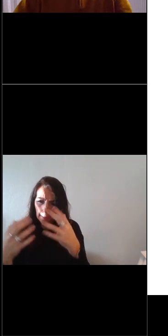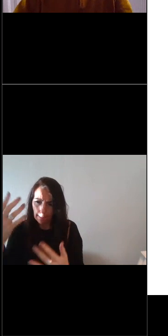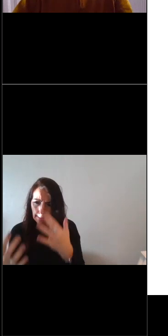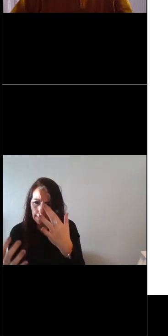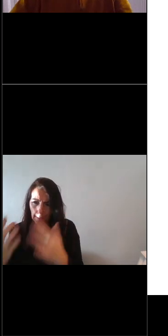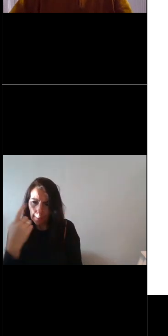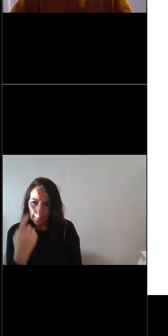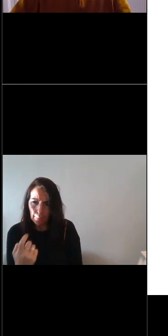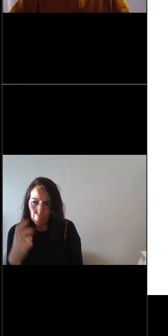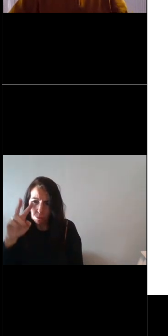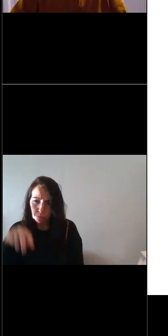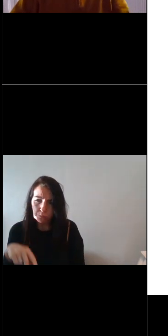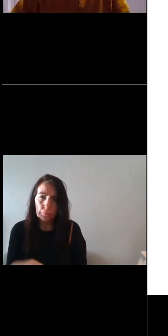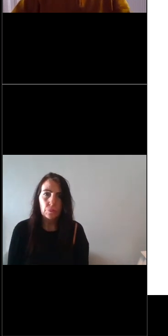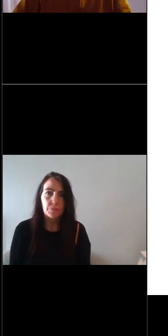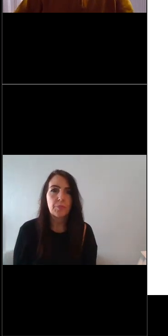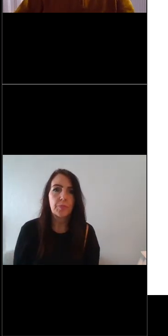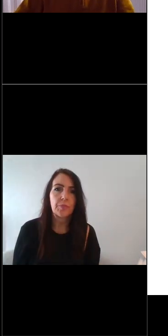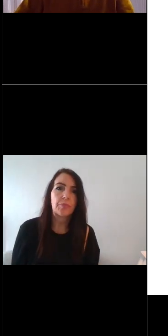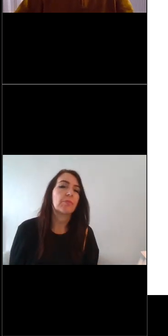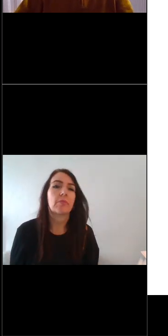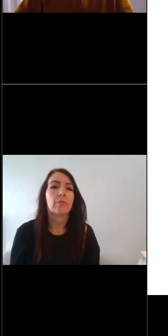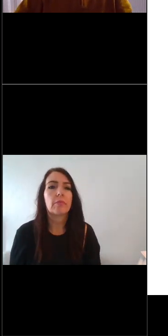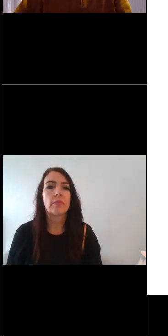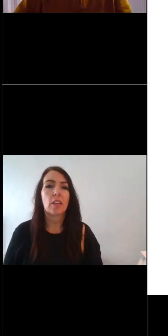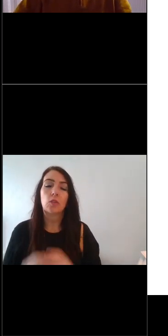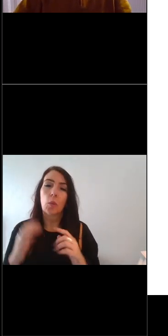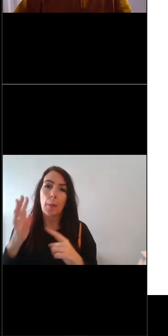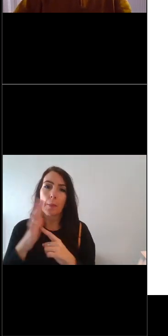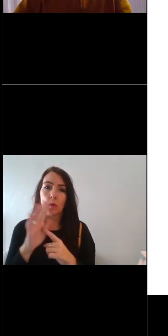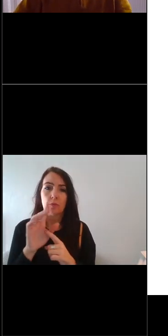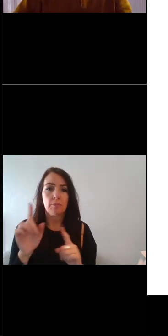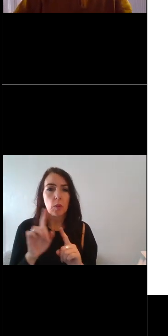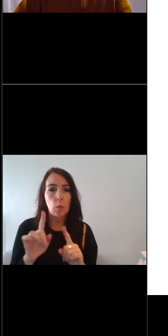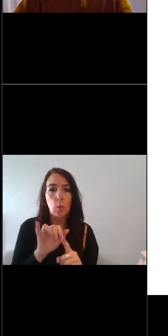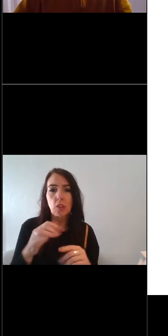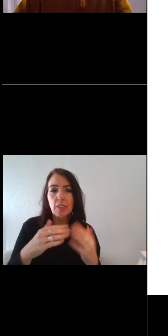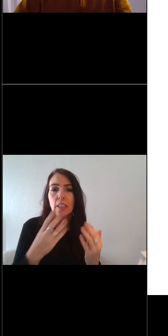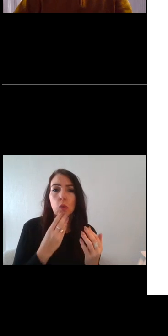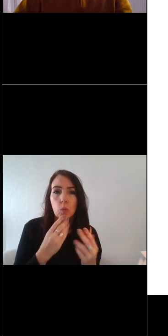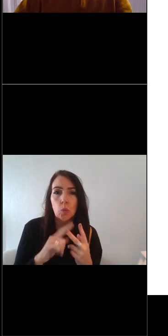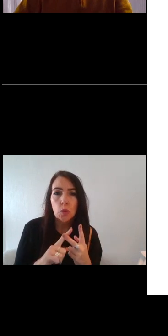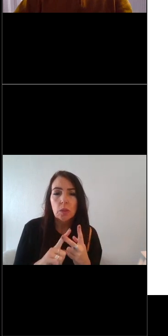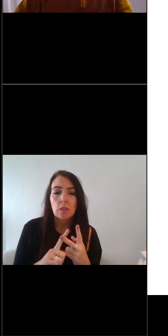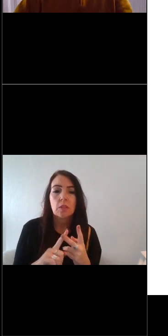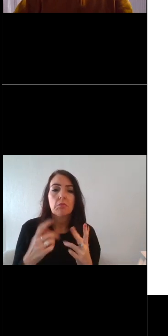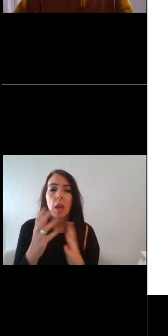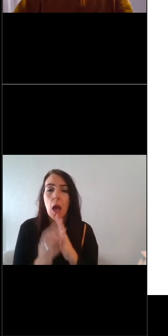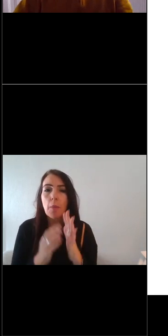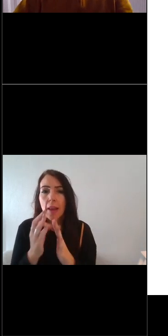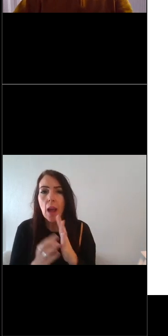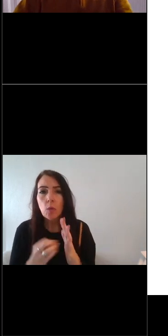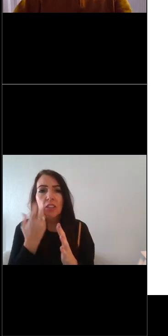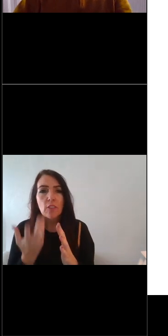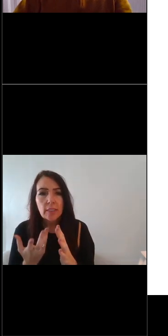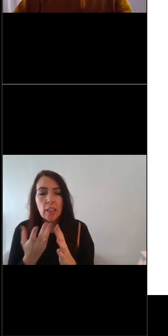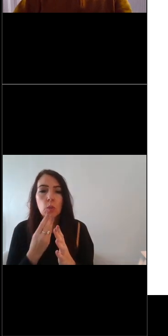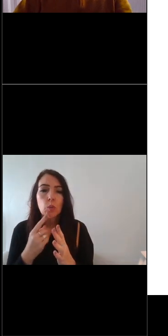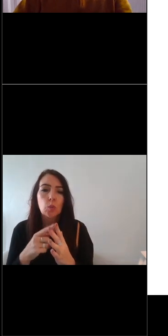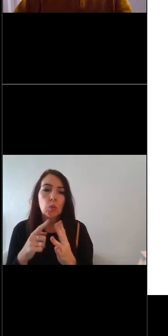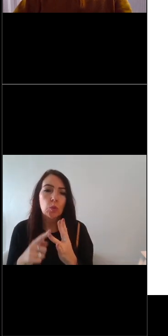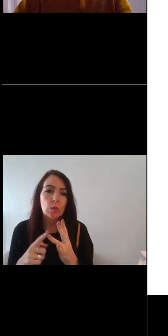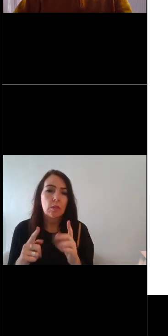refueling. It's also important to understand what days a week vehicles are being used for, how many hours per day, and things